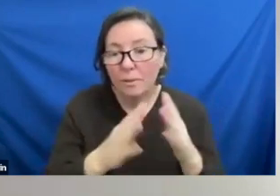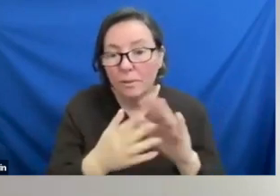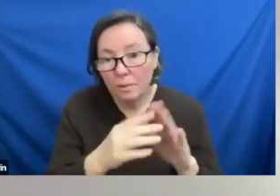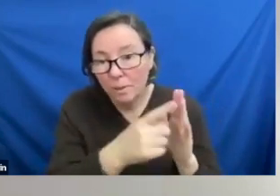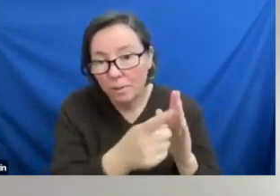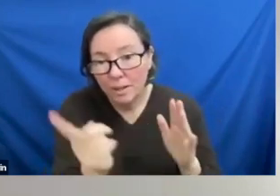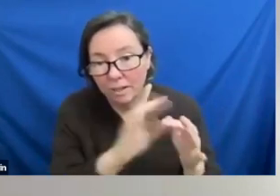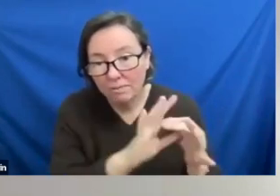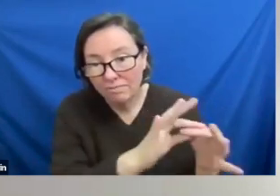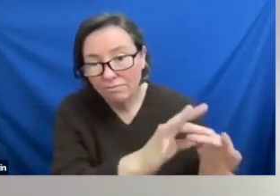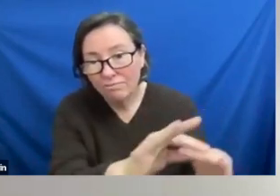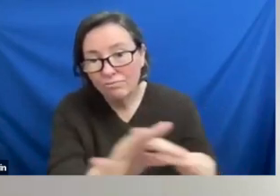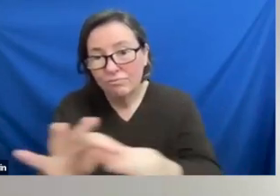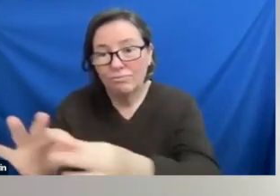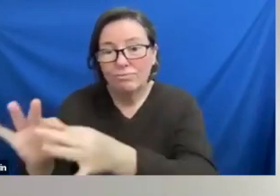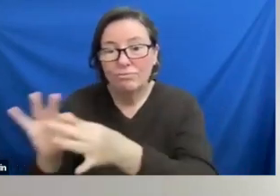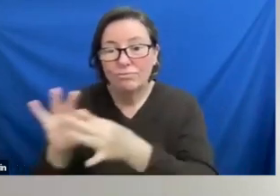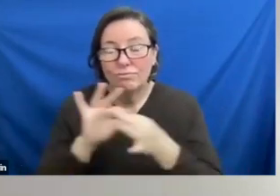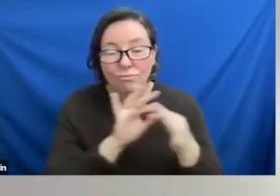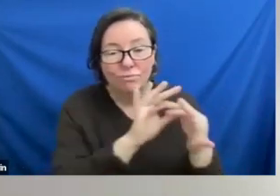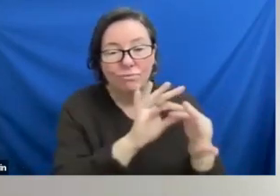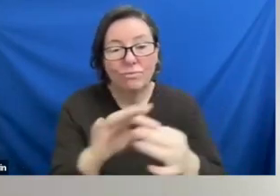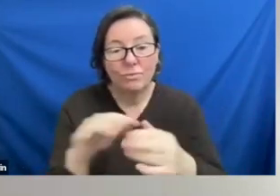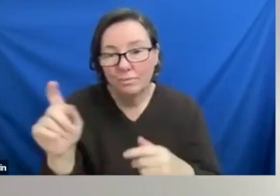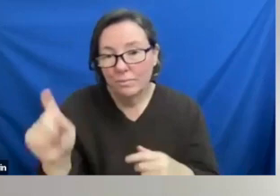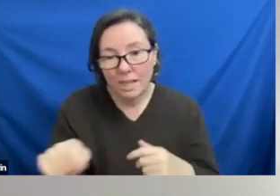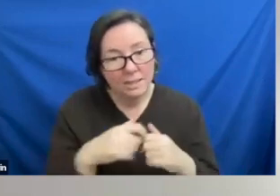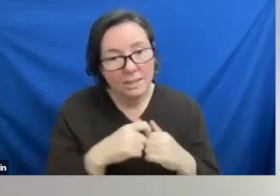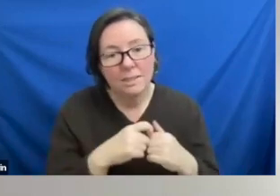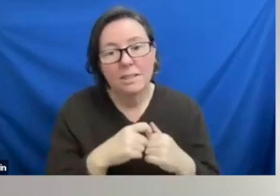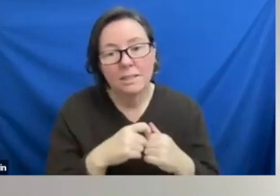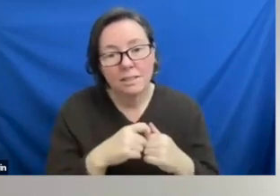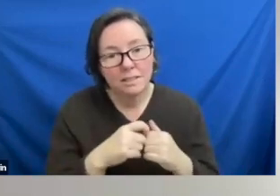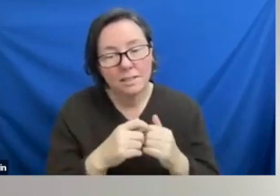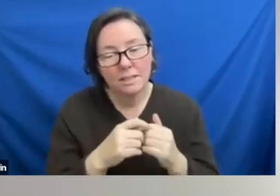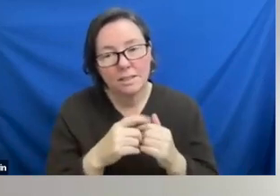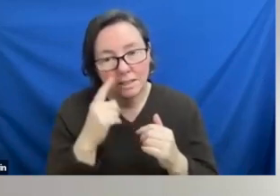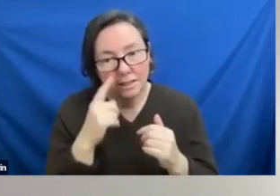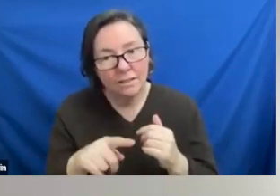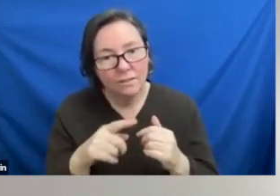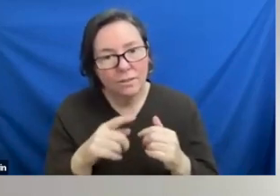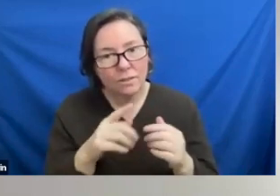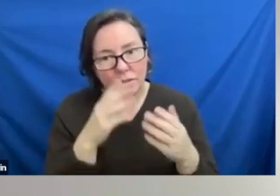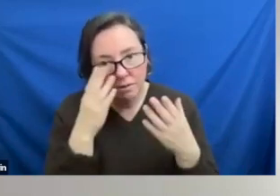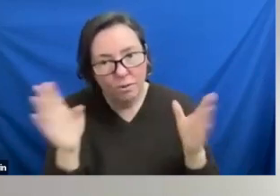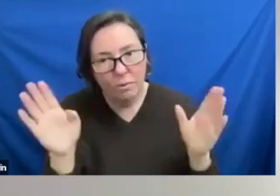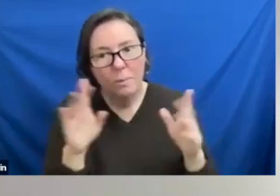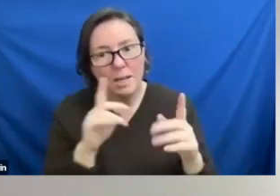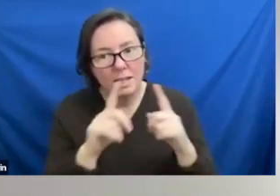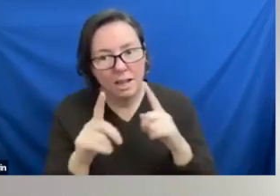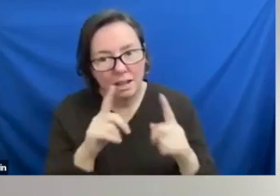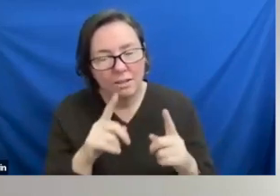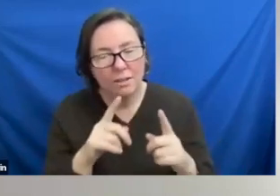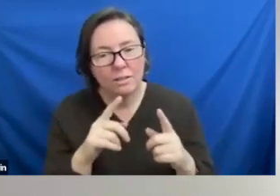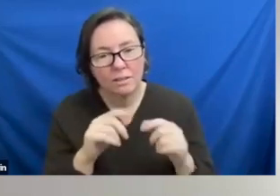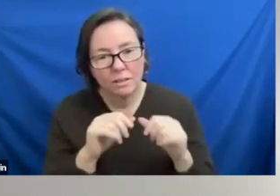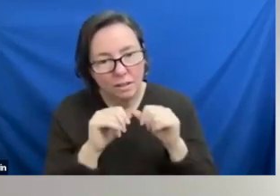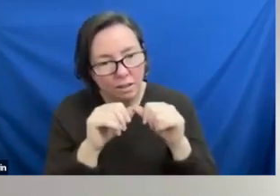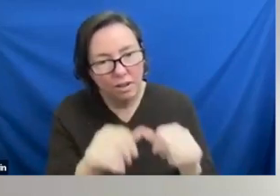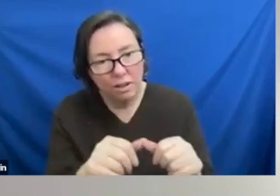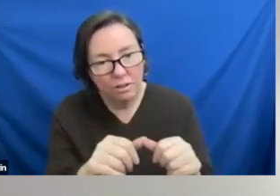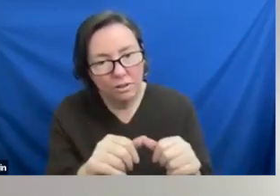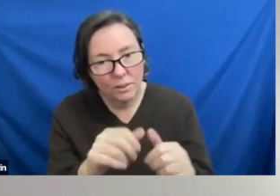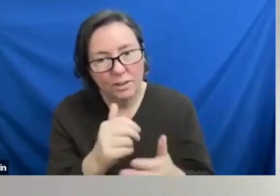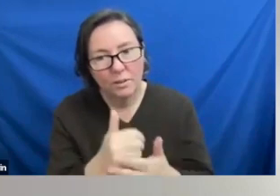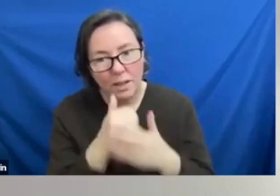the stakeholders, the permittees, the ability for us to have dialogue like this and for it to be ongoing